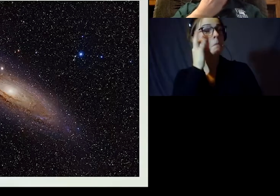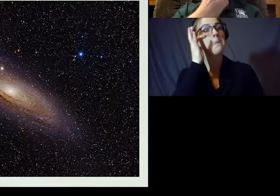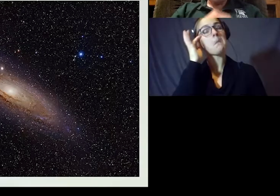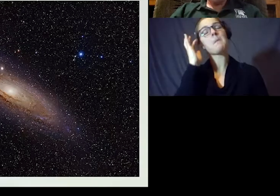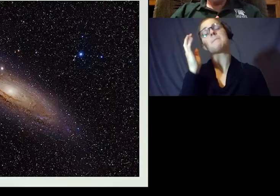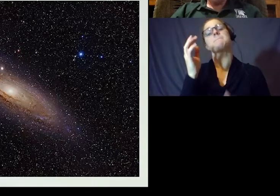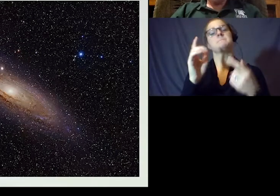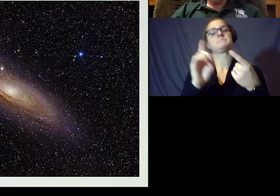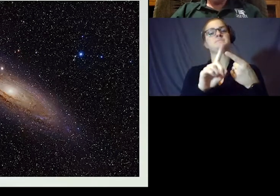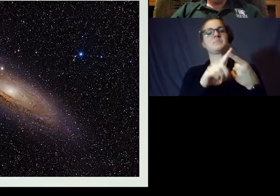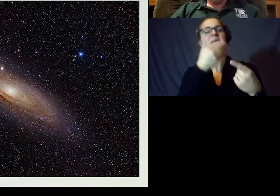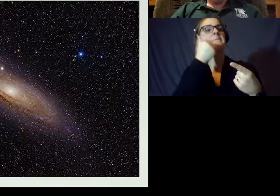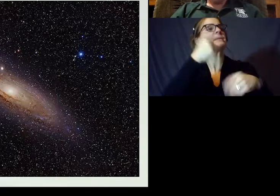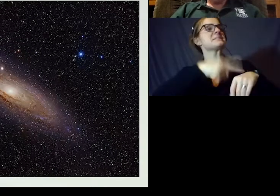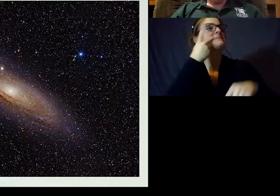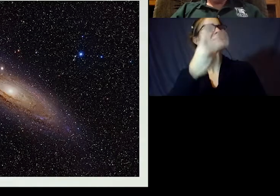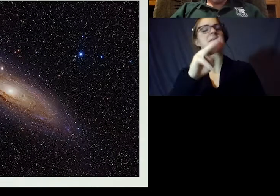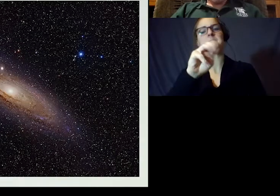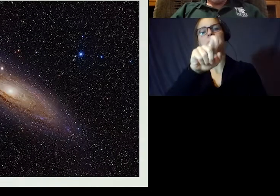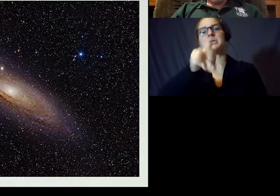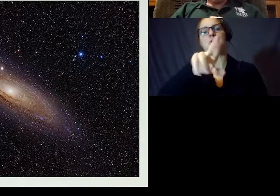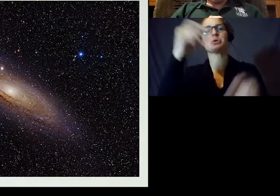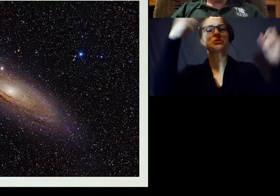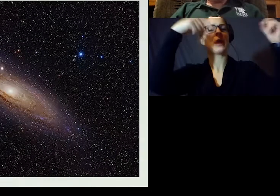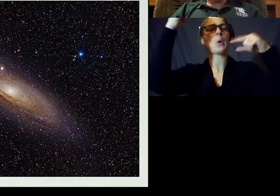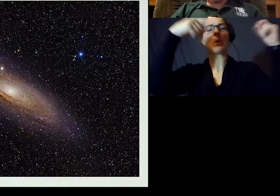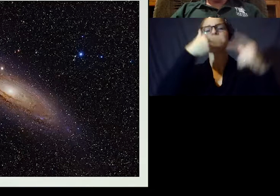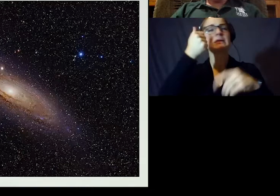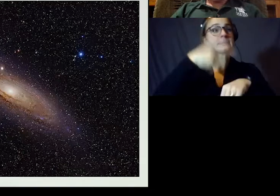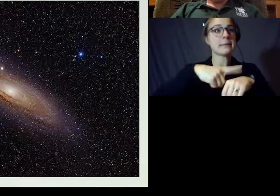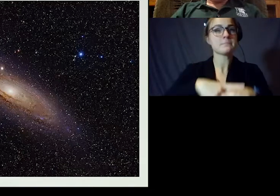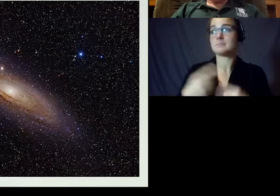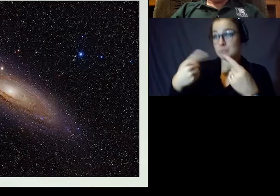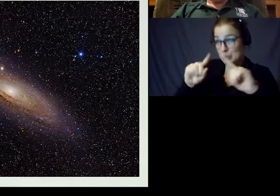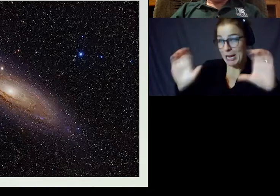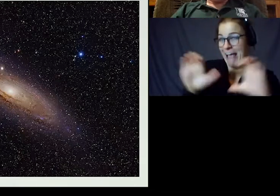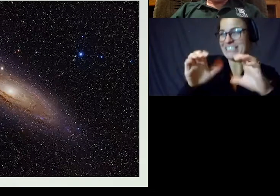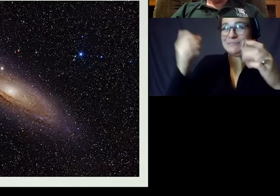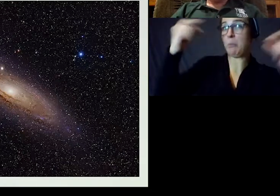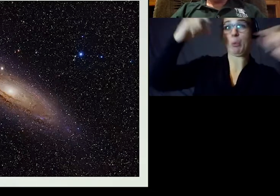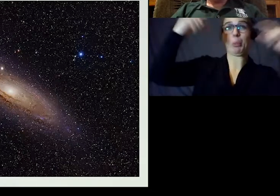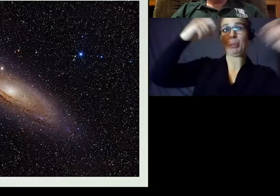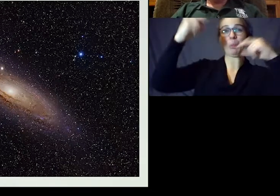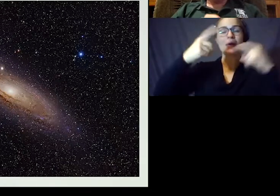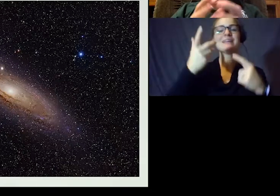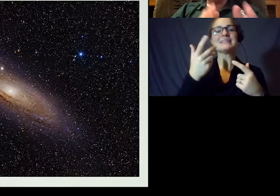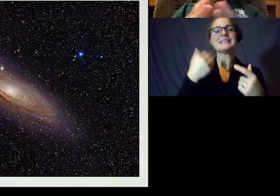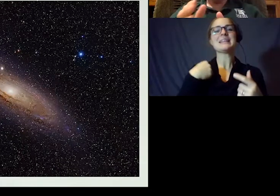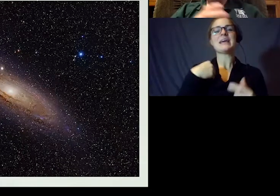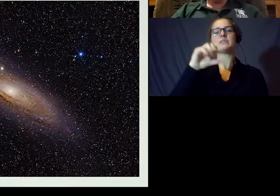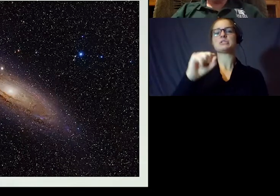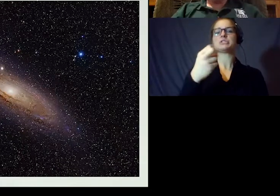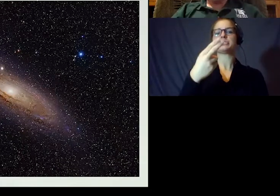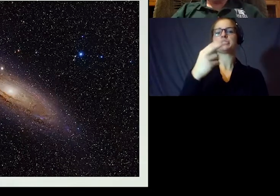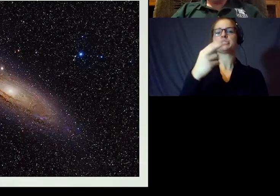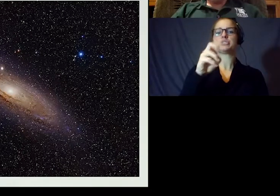to be the best time to see meteor showers? It's when they're active. So there are showers that occur at regular